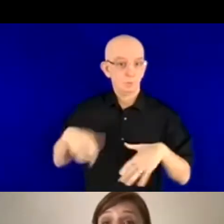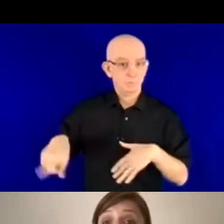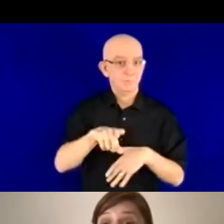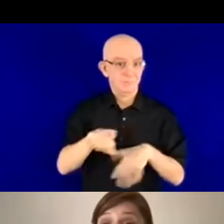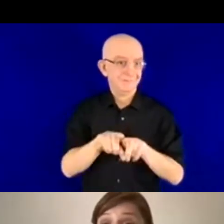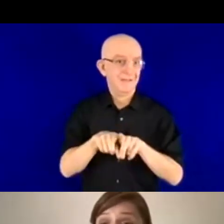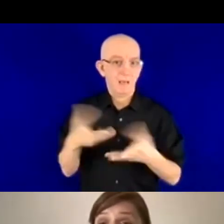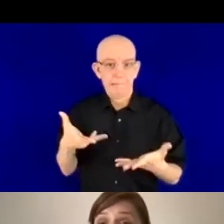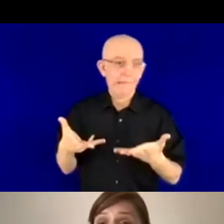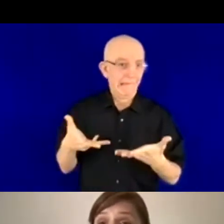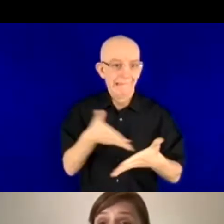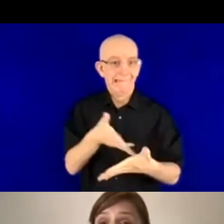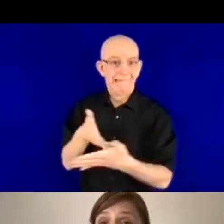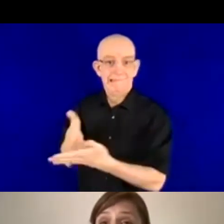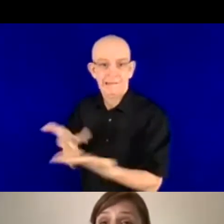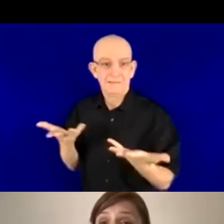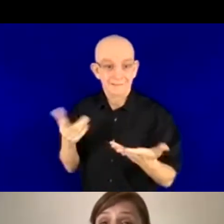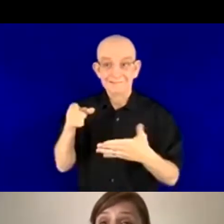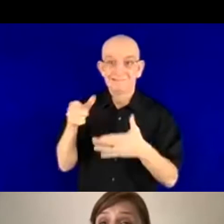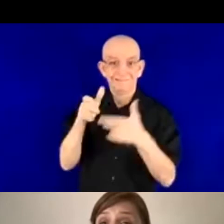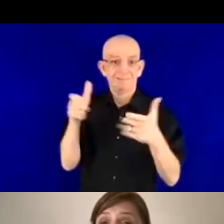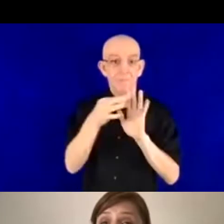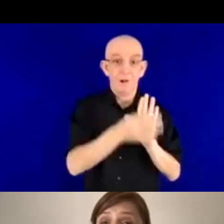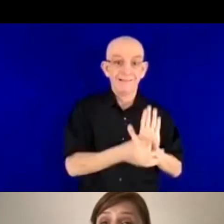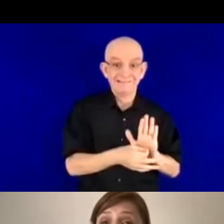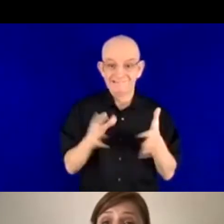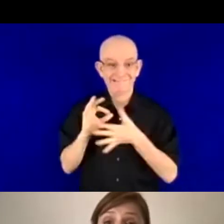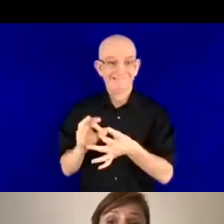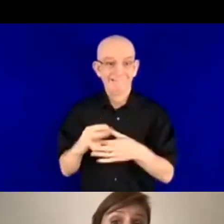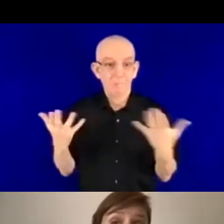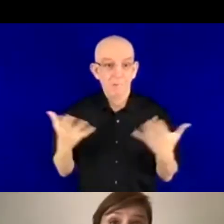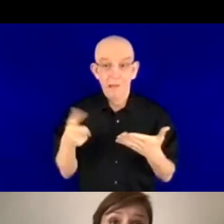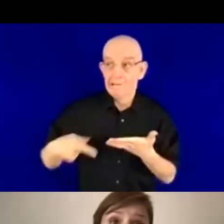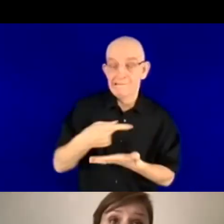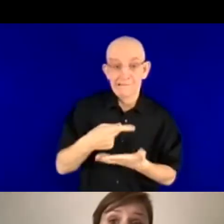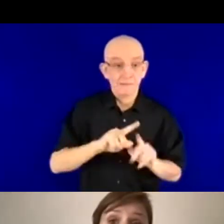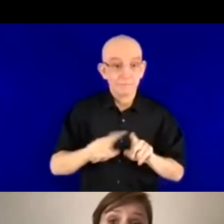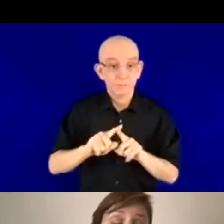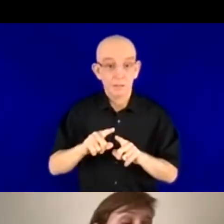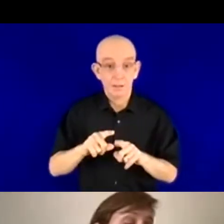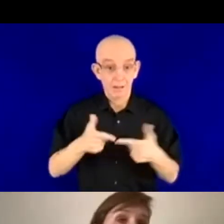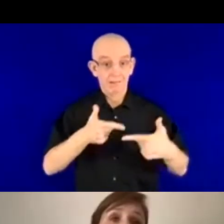the exclusion of deaf people in order to be able to participate.